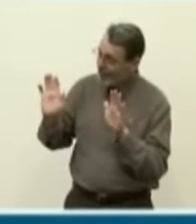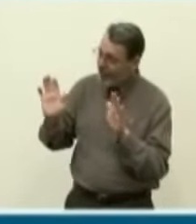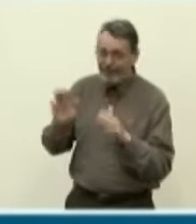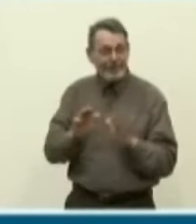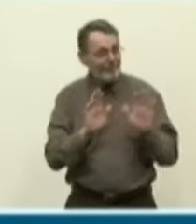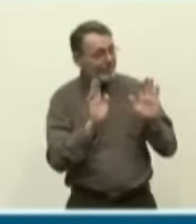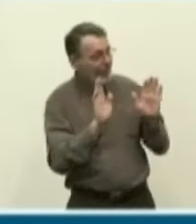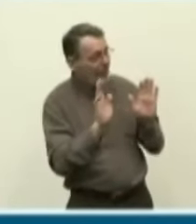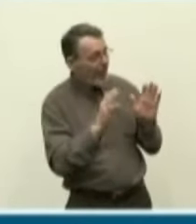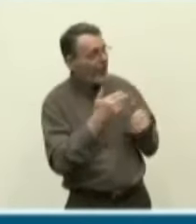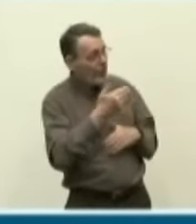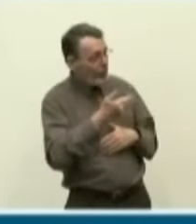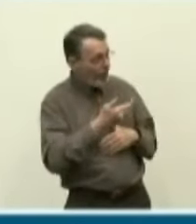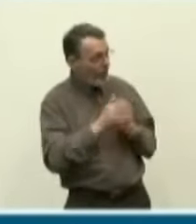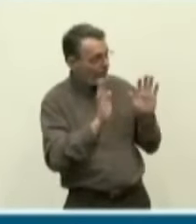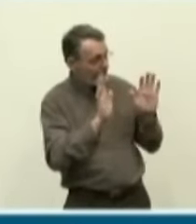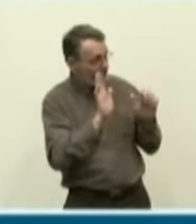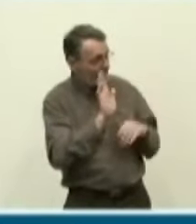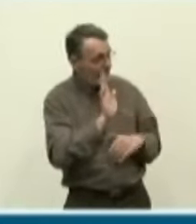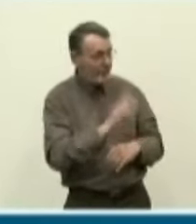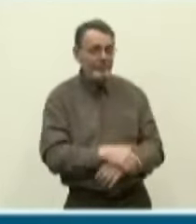Bye.